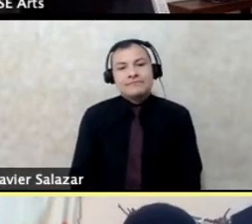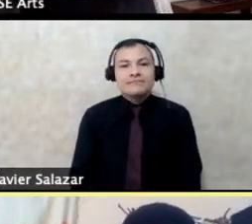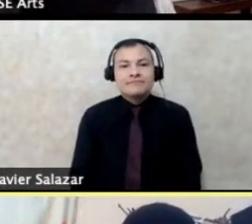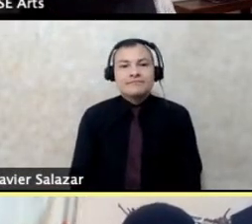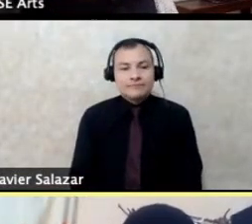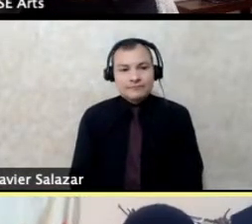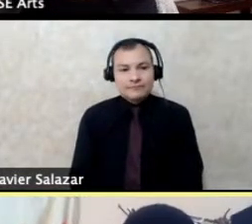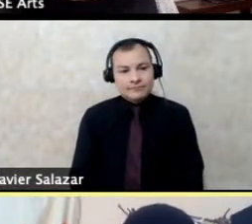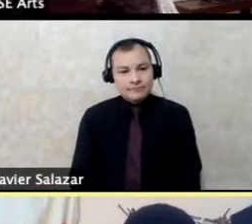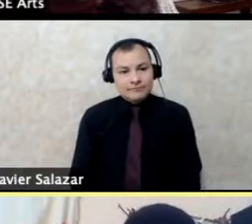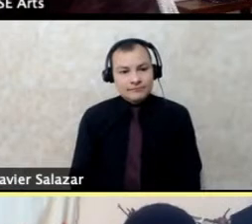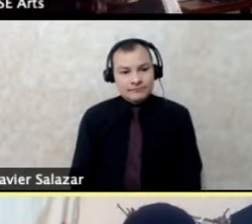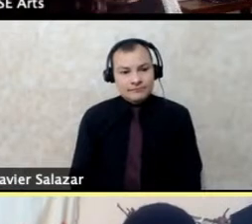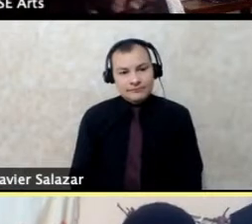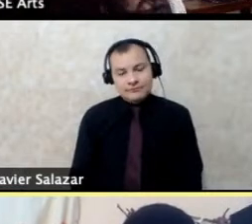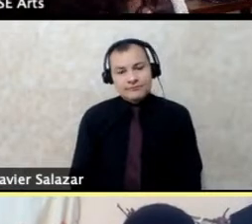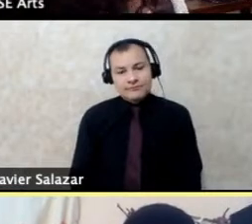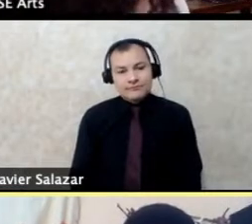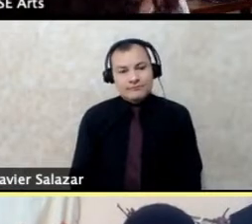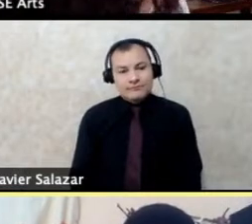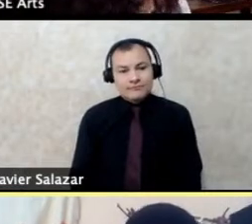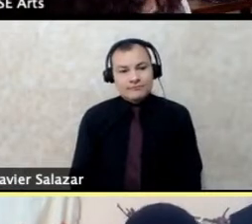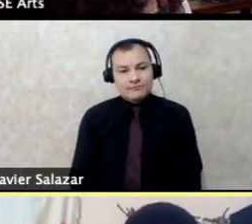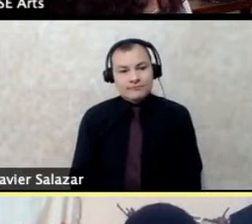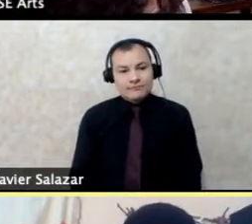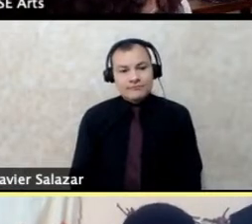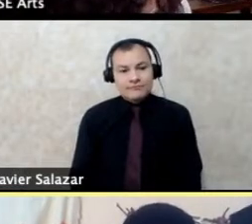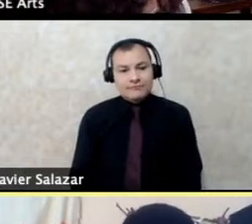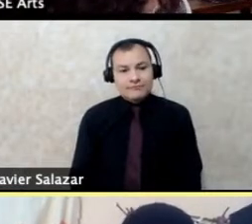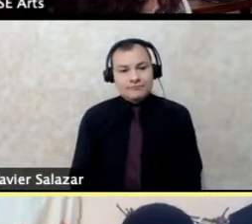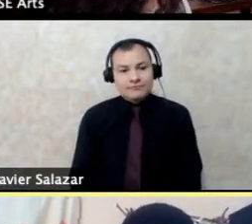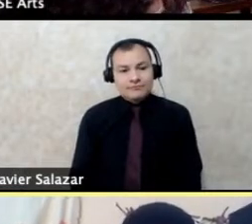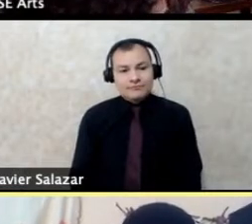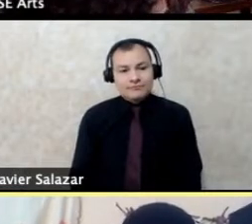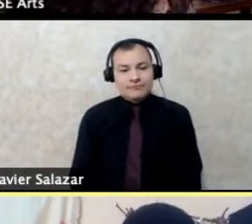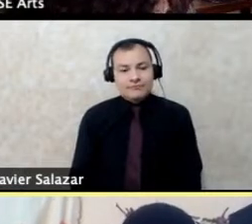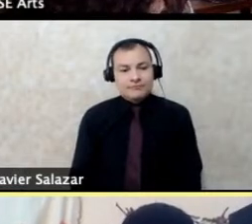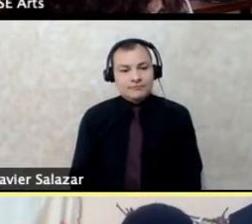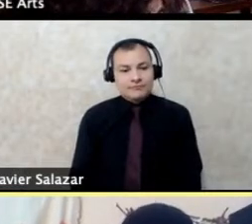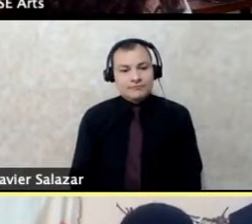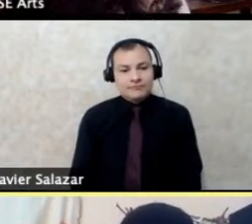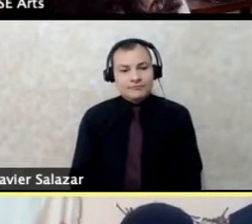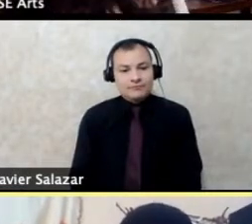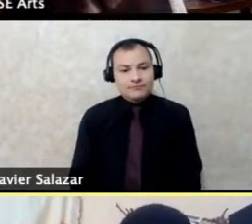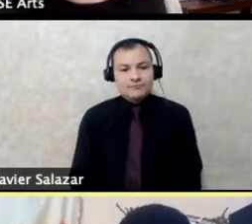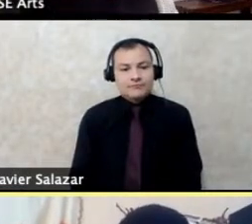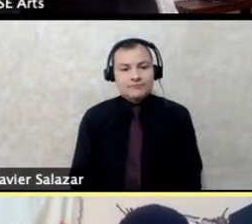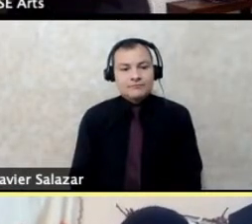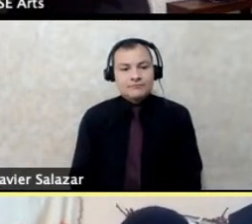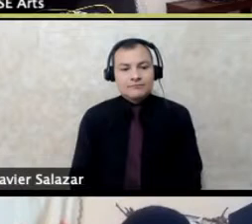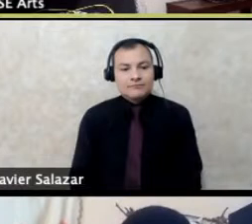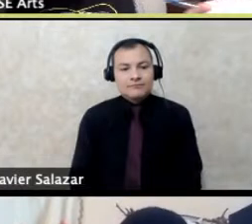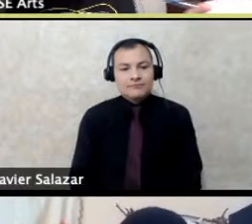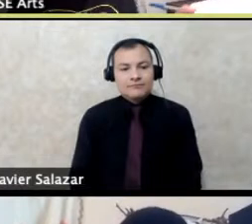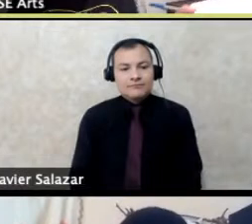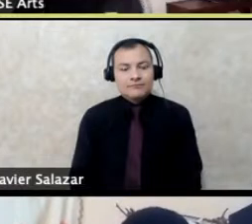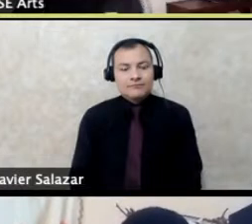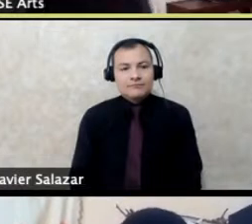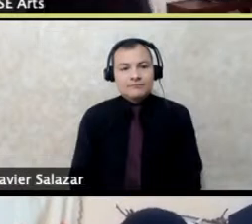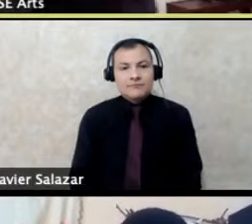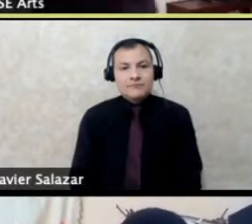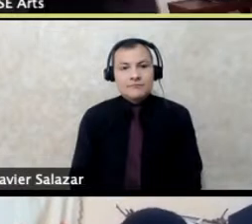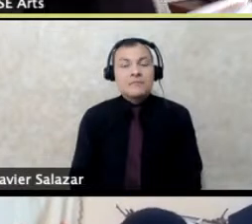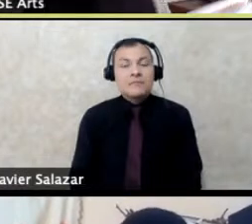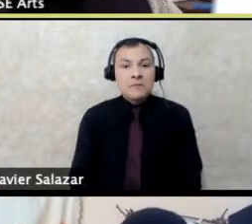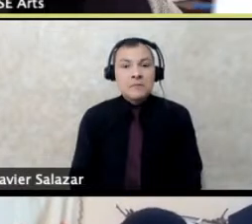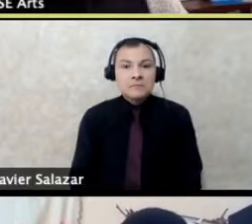resolution, especially during election times in Kenya. Mm-hmm. Inicialmente, nosotros